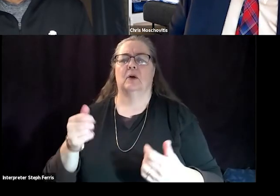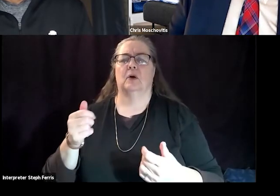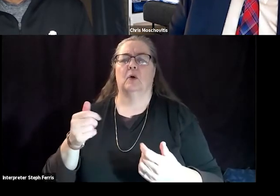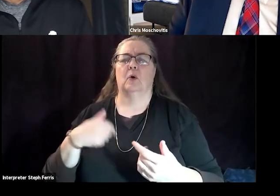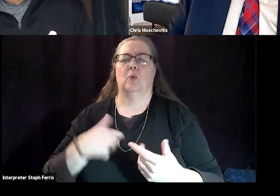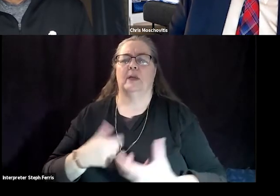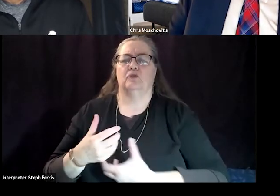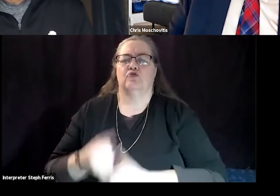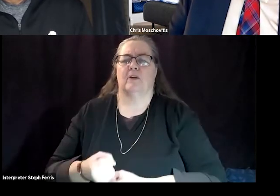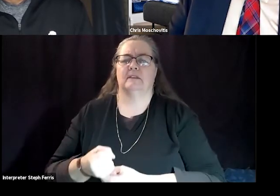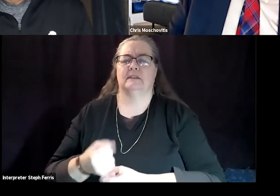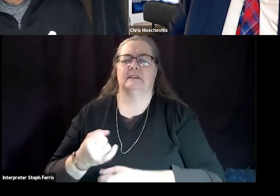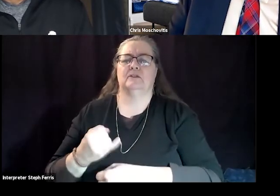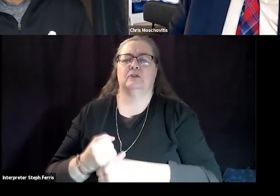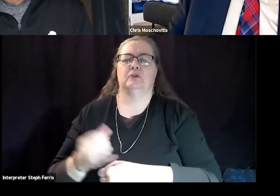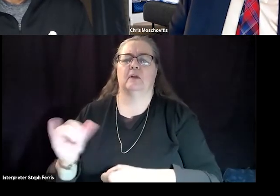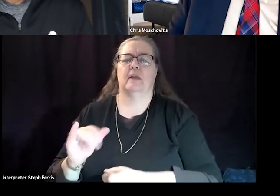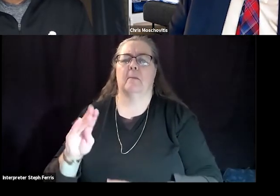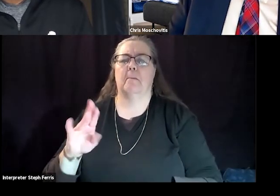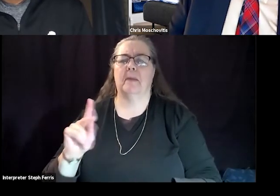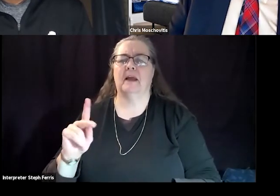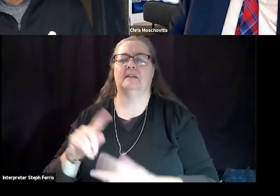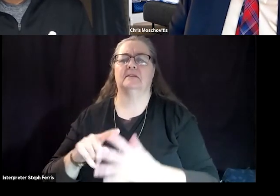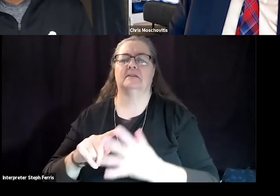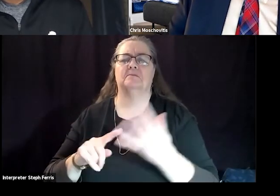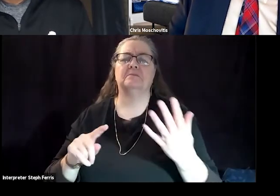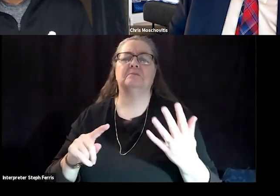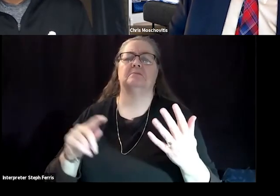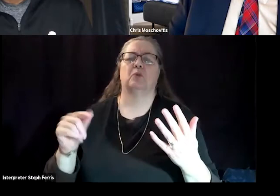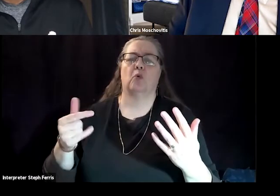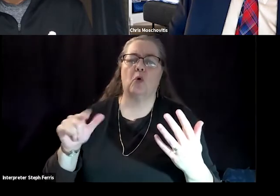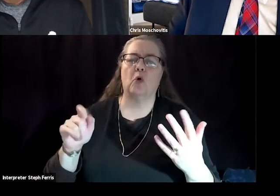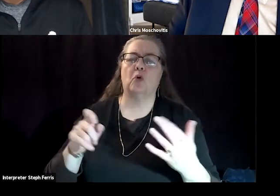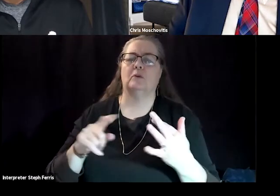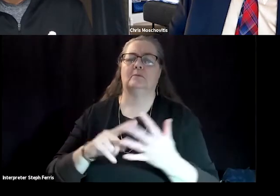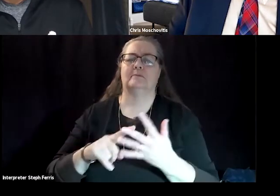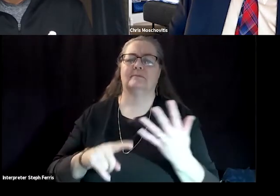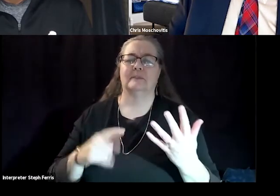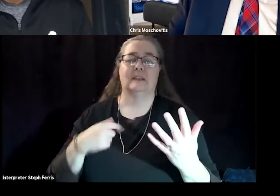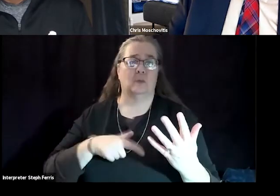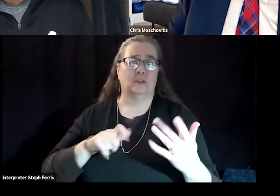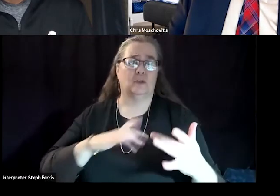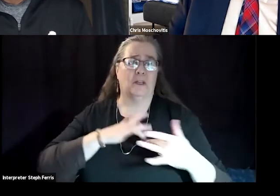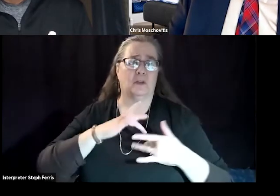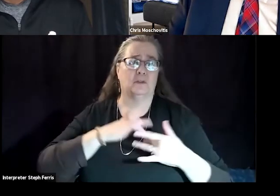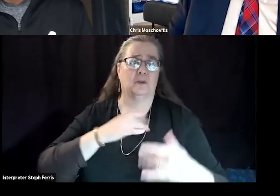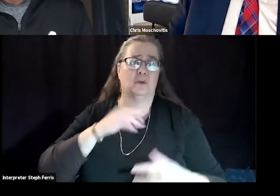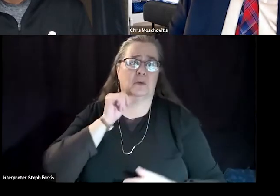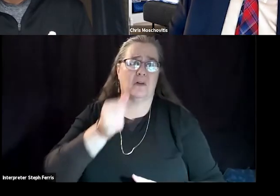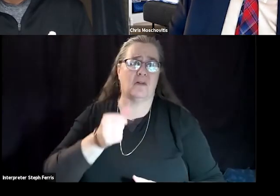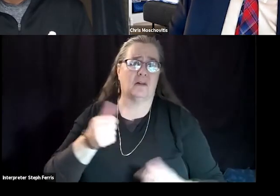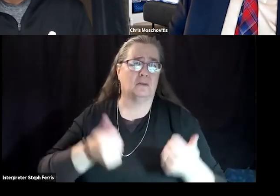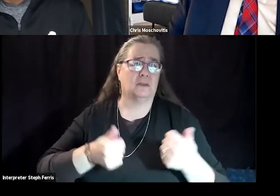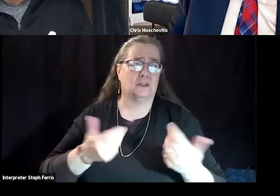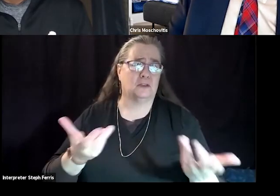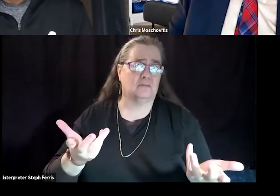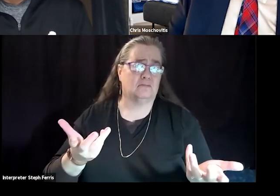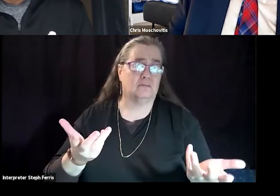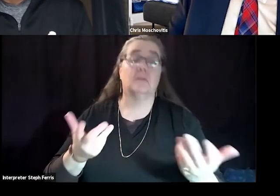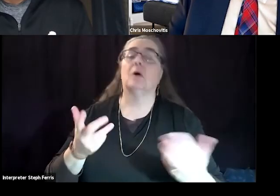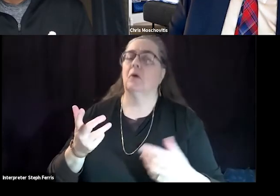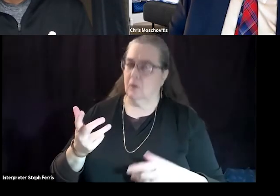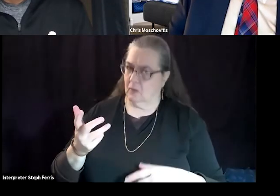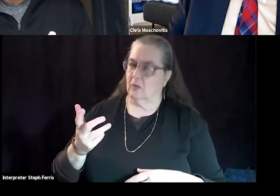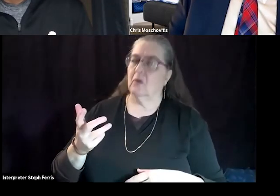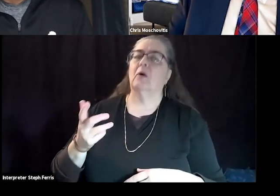very, very concerned about any institution that has our PII. There is a reason